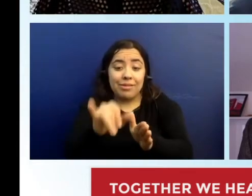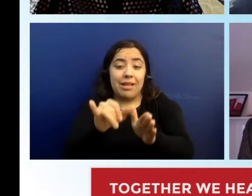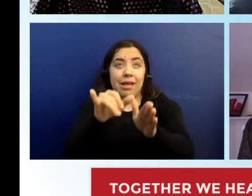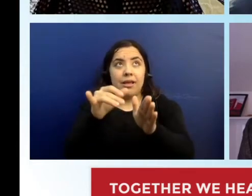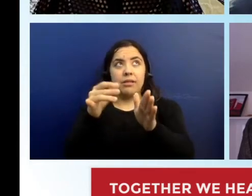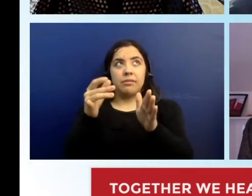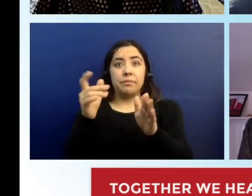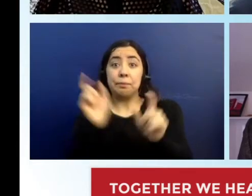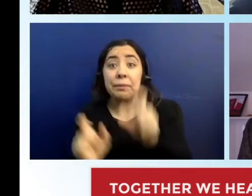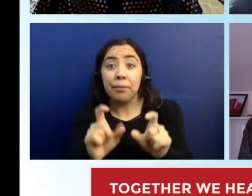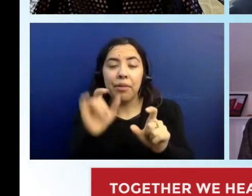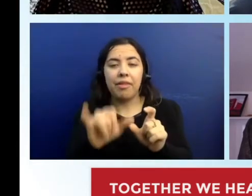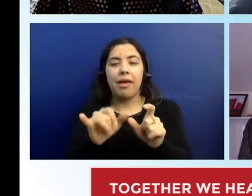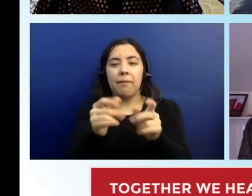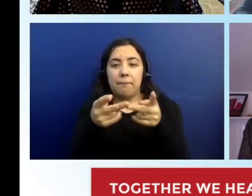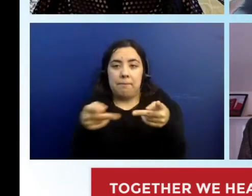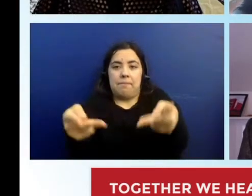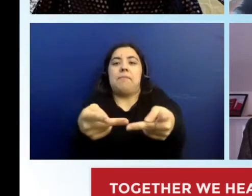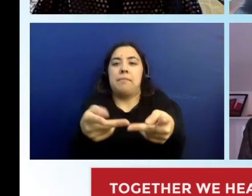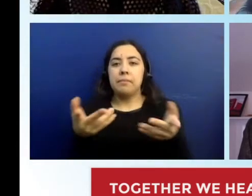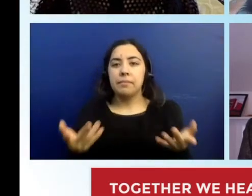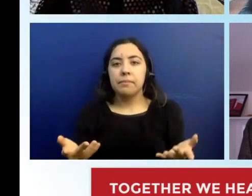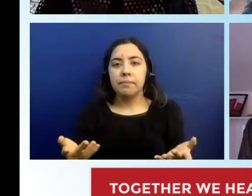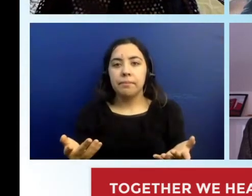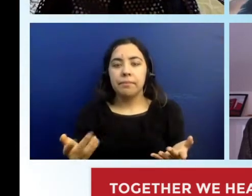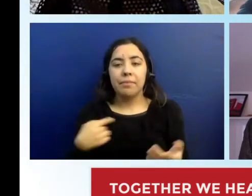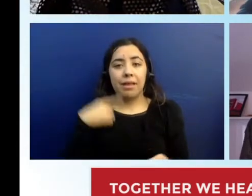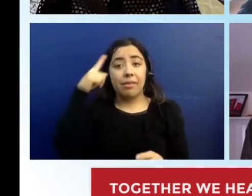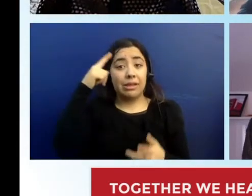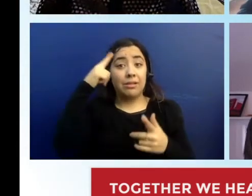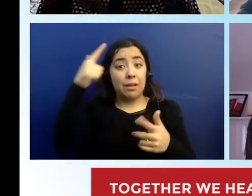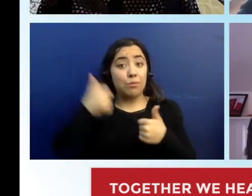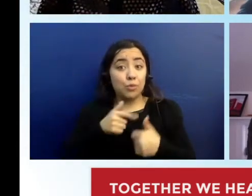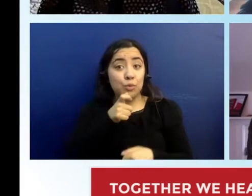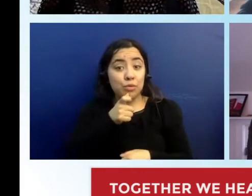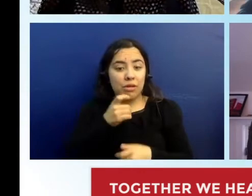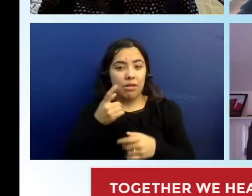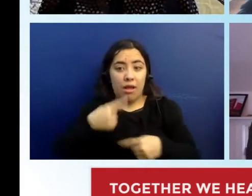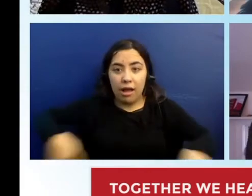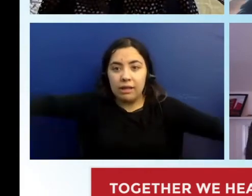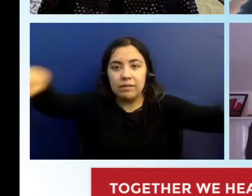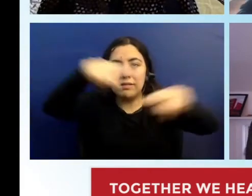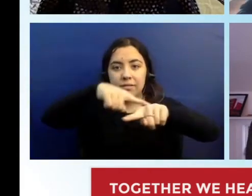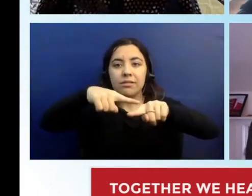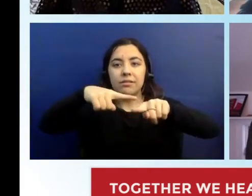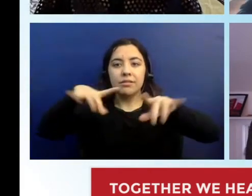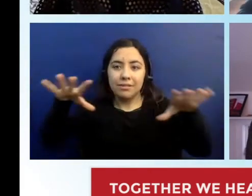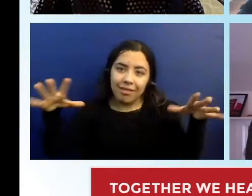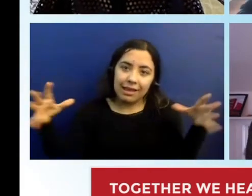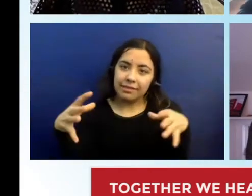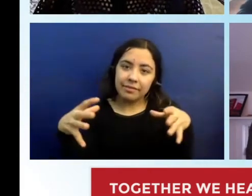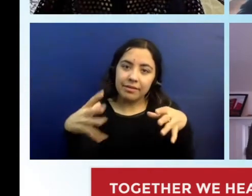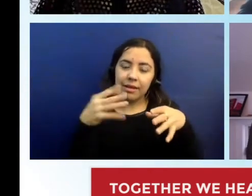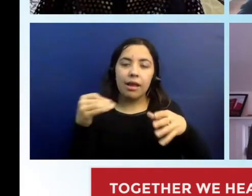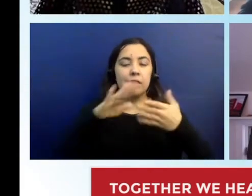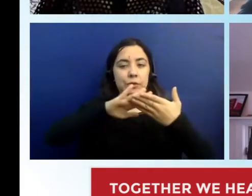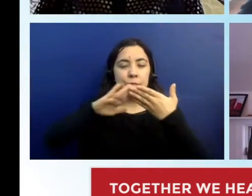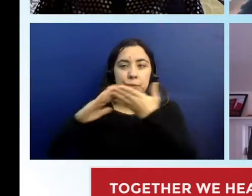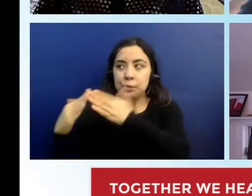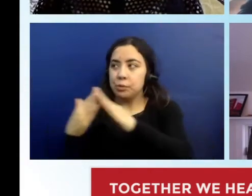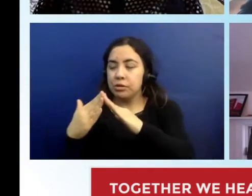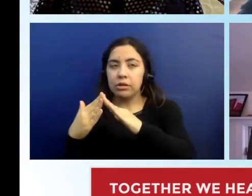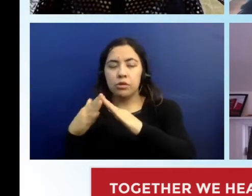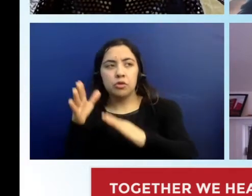And I think it's, you know, it's up to us collectively and as community, engaged in